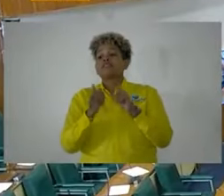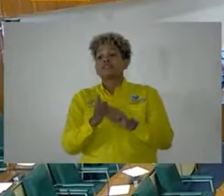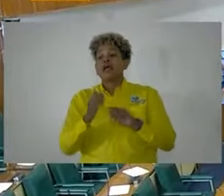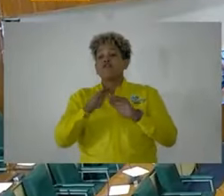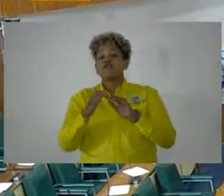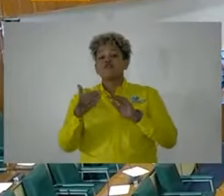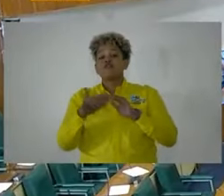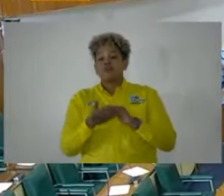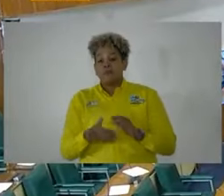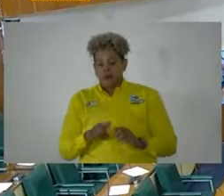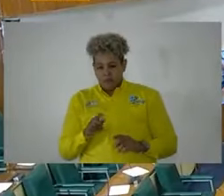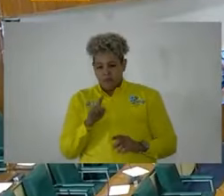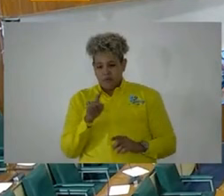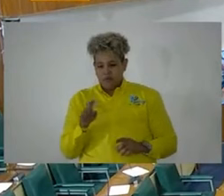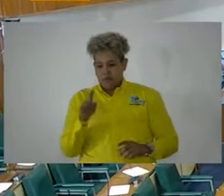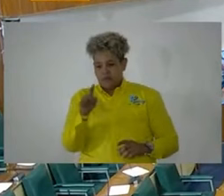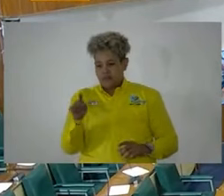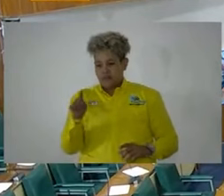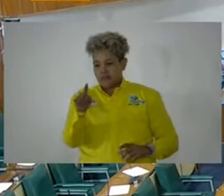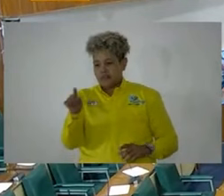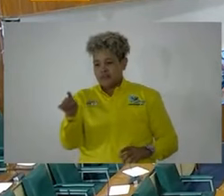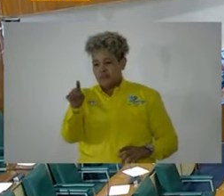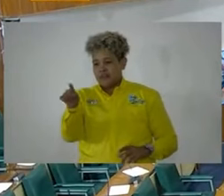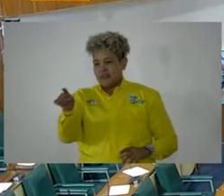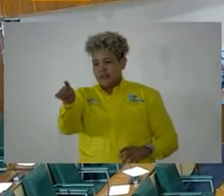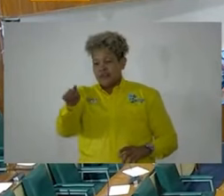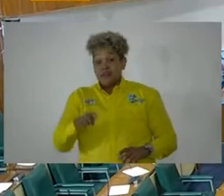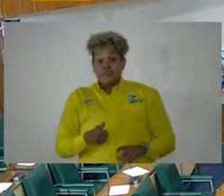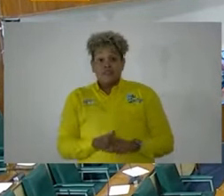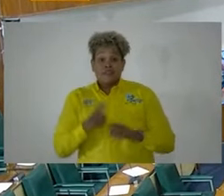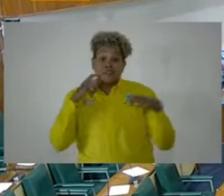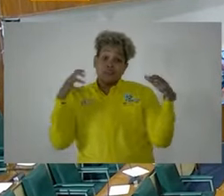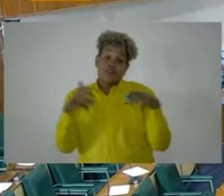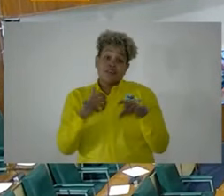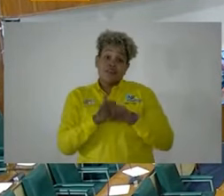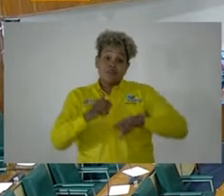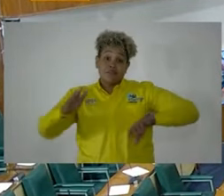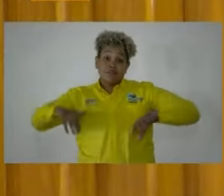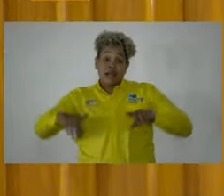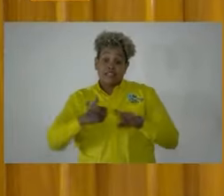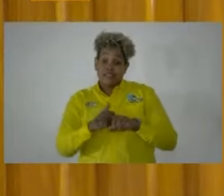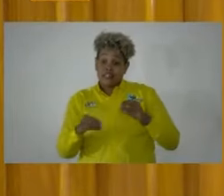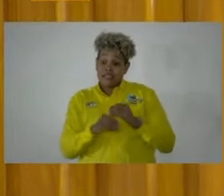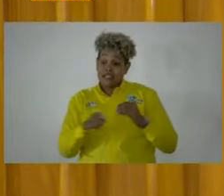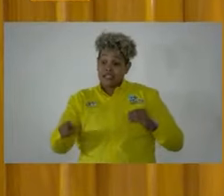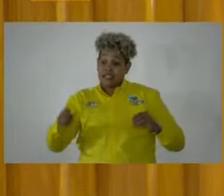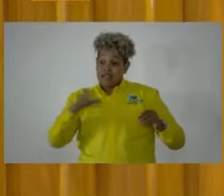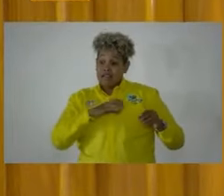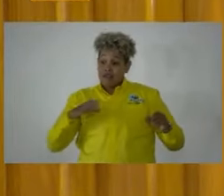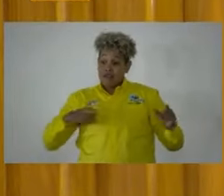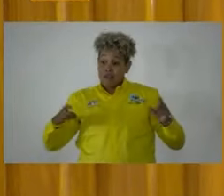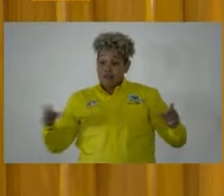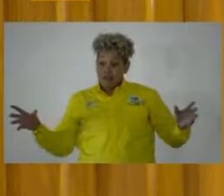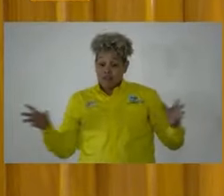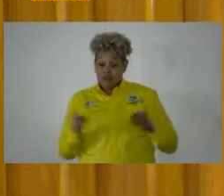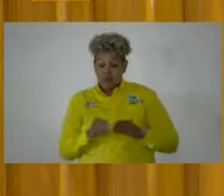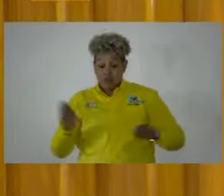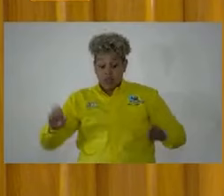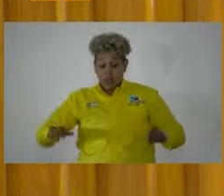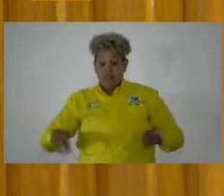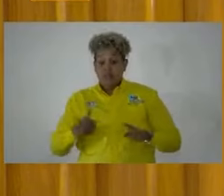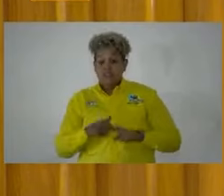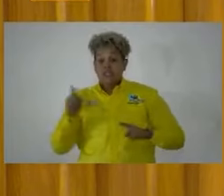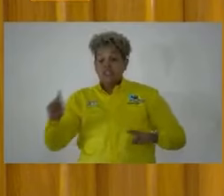Jamaica says, the quorum of a House and of a committee of the whole House